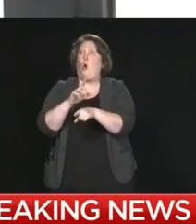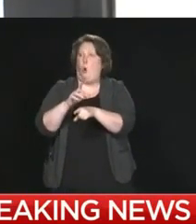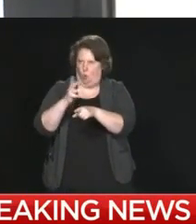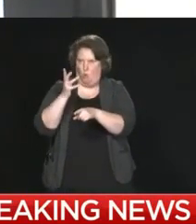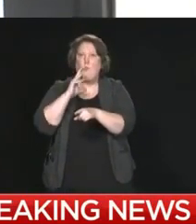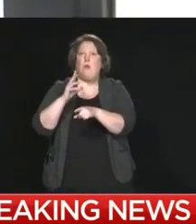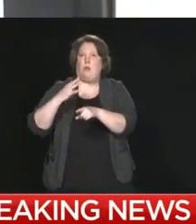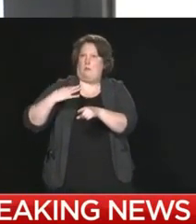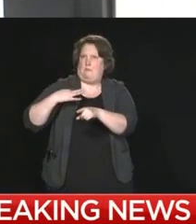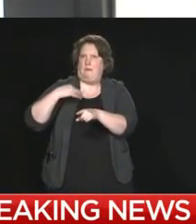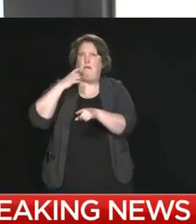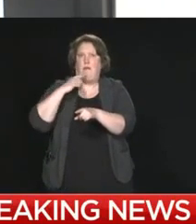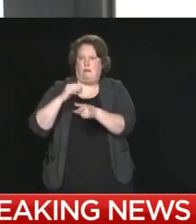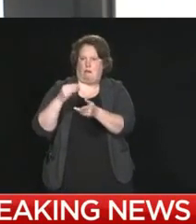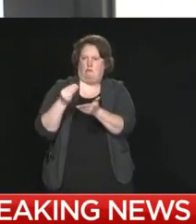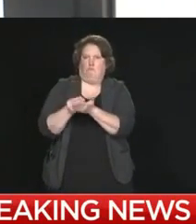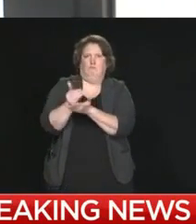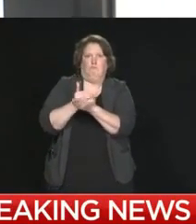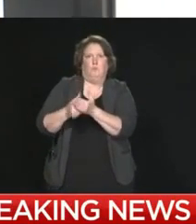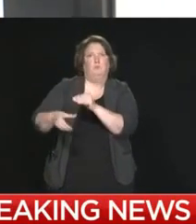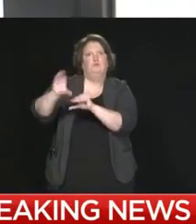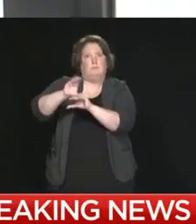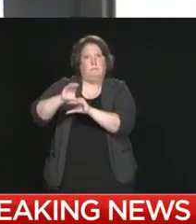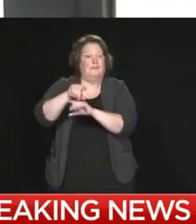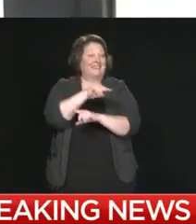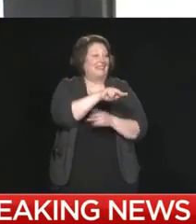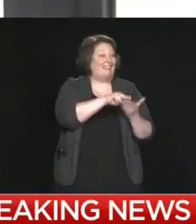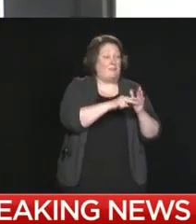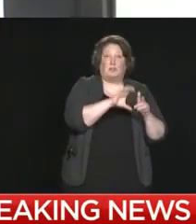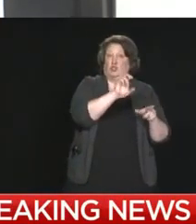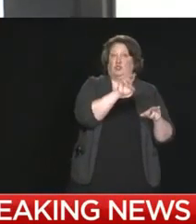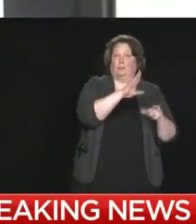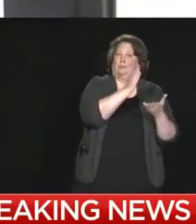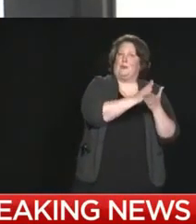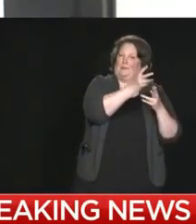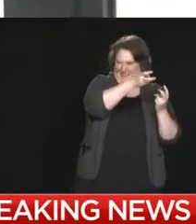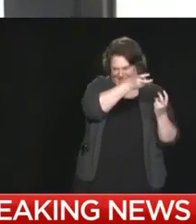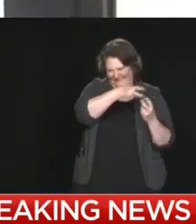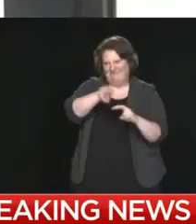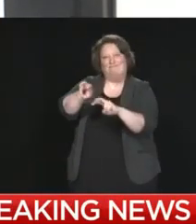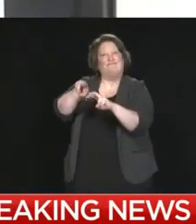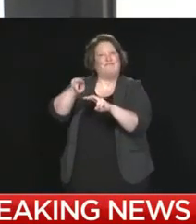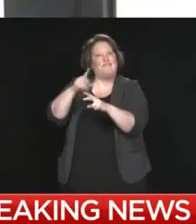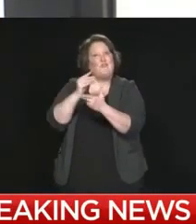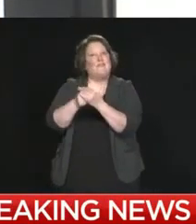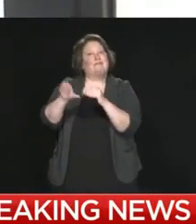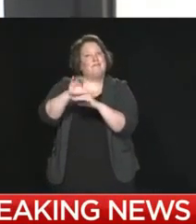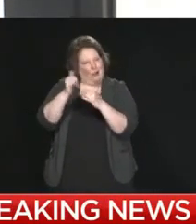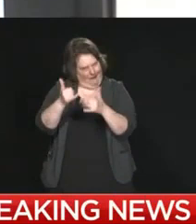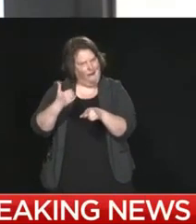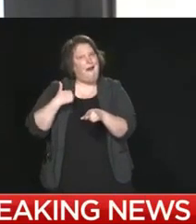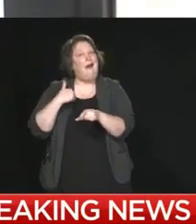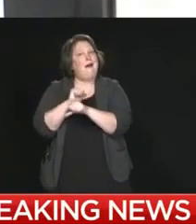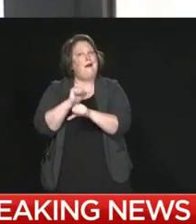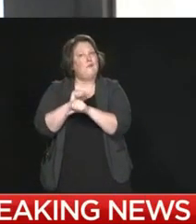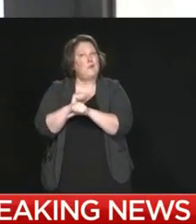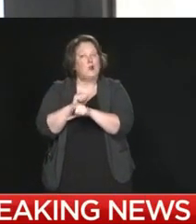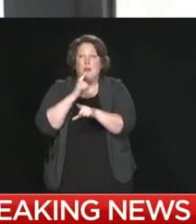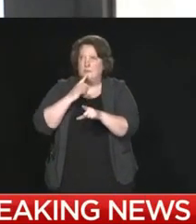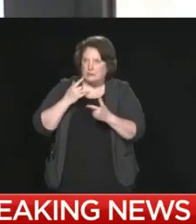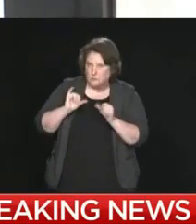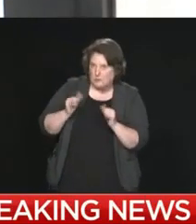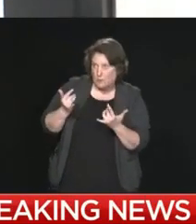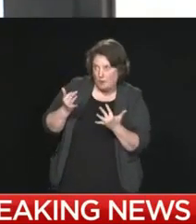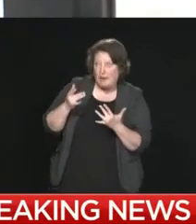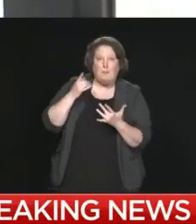subsidy, and therefore people will be leaving the CERB to get onto that because people can start working and be connected to a job even while they